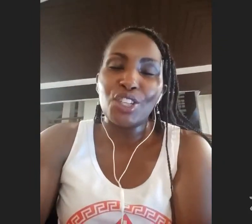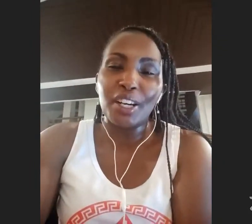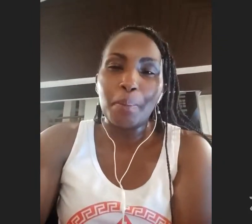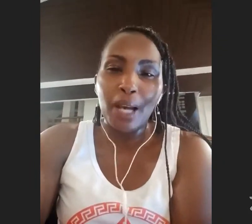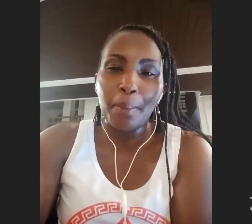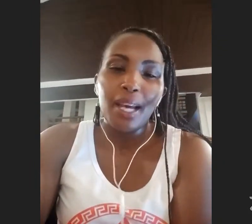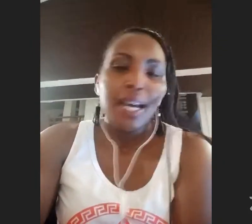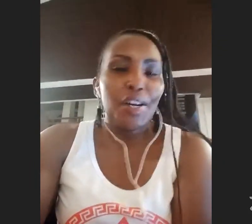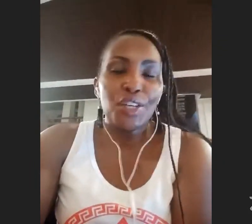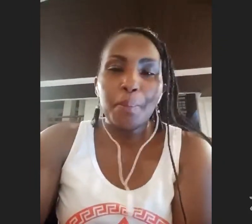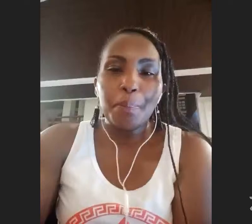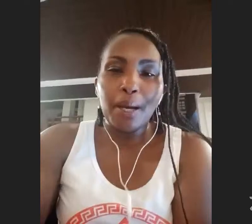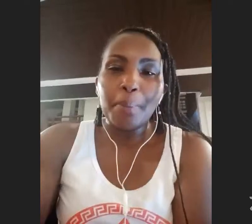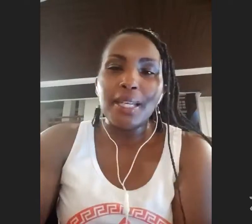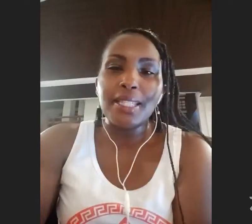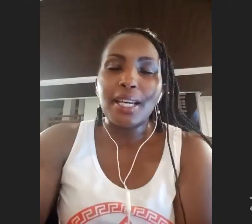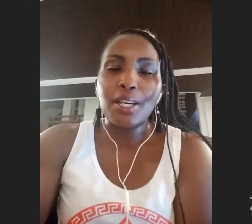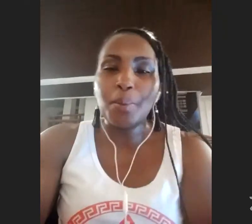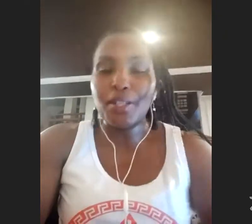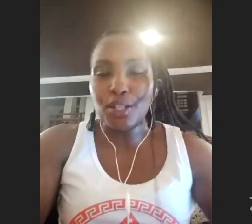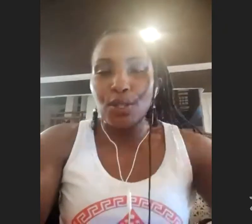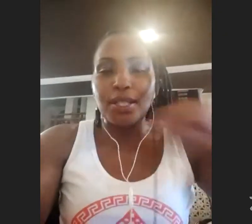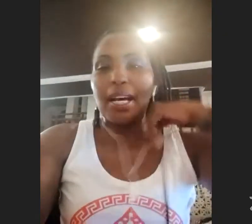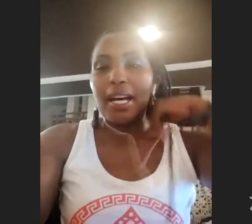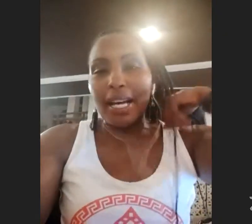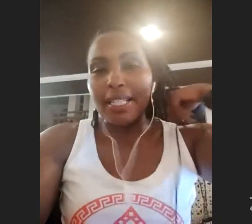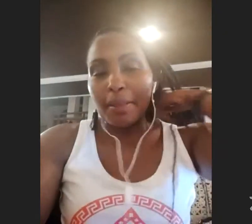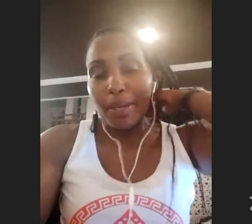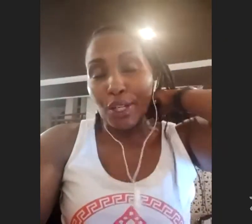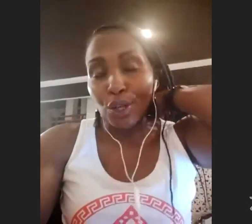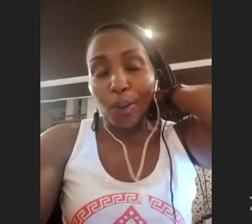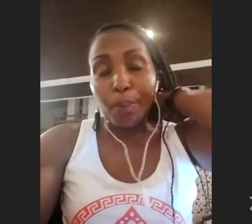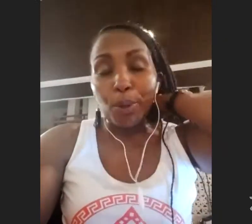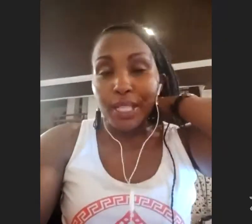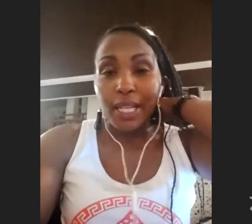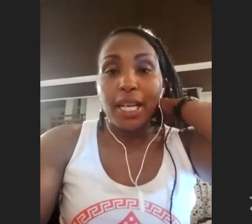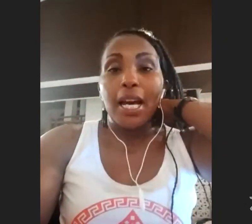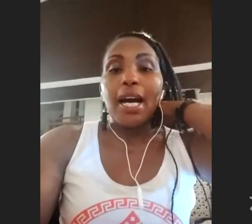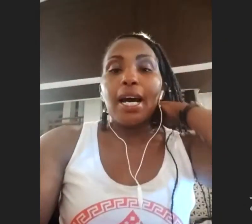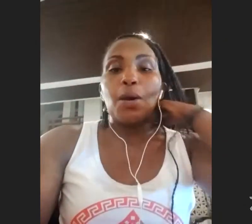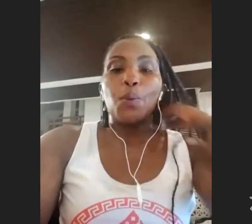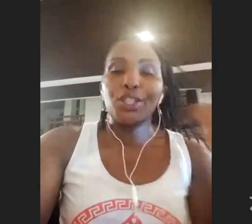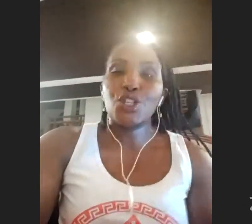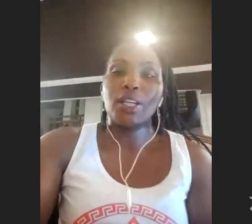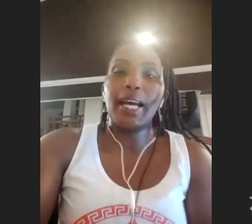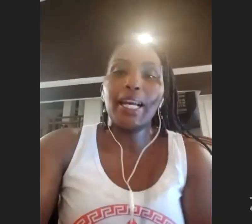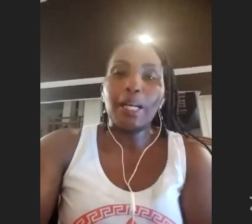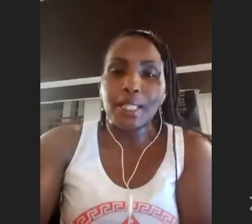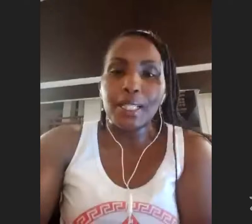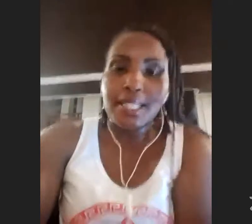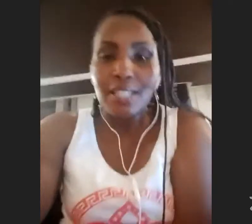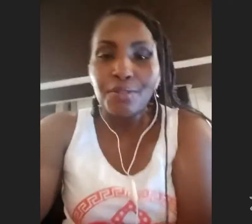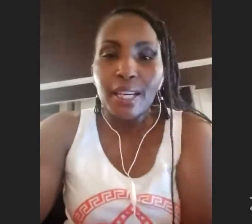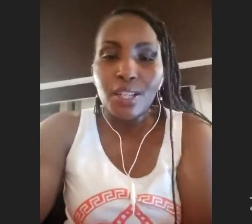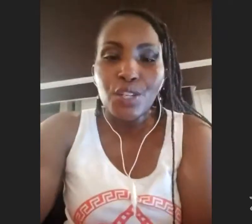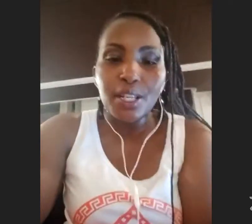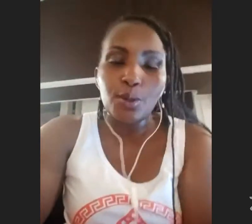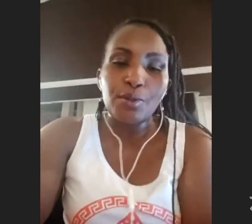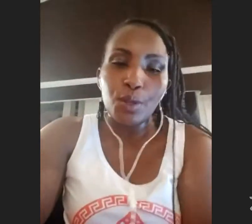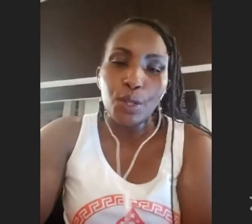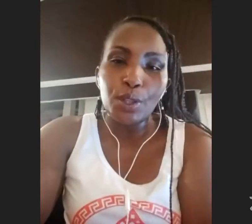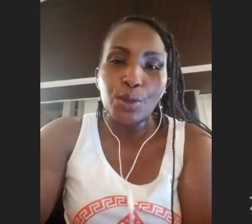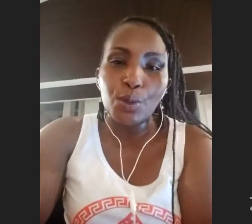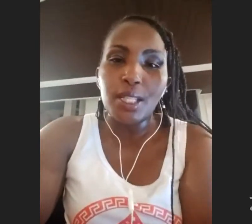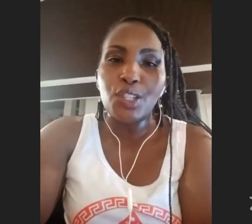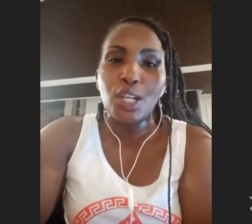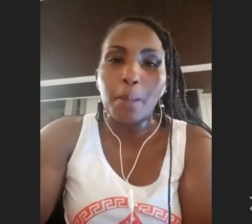have HRMPEB. HRMPEB is the Human Resource Examination Body, which helps in certifying HR. So if